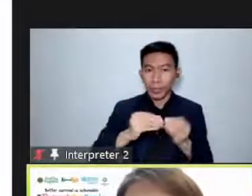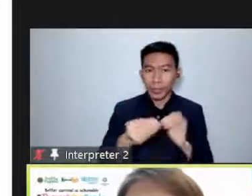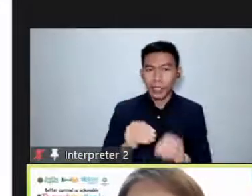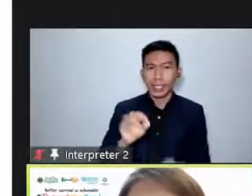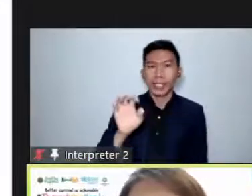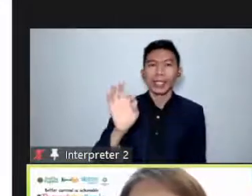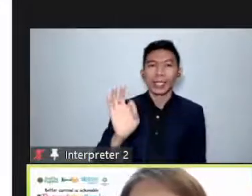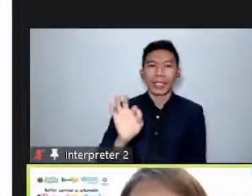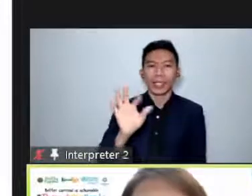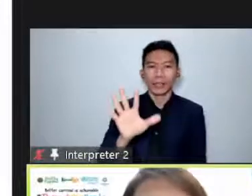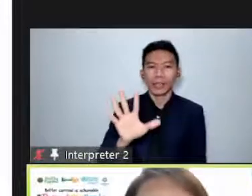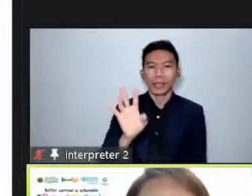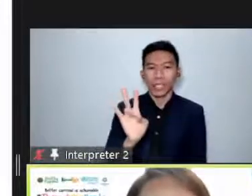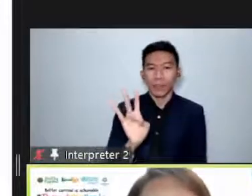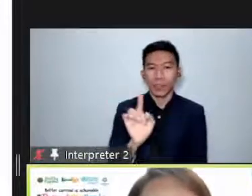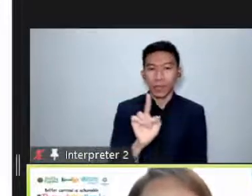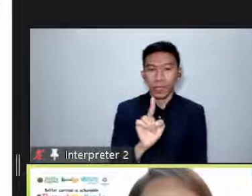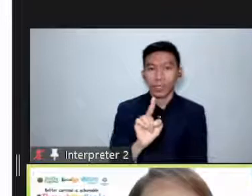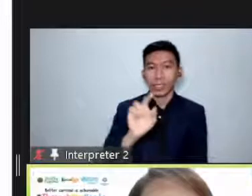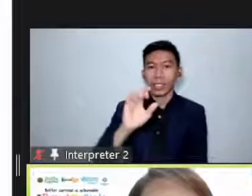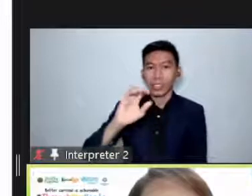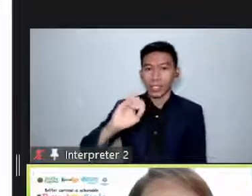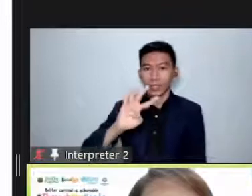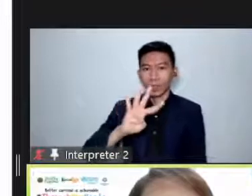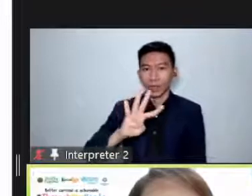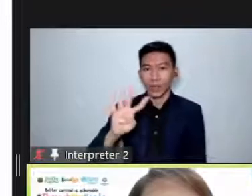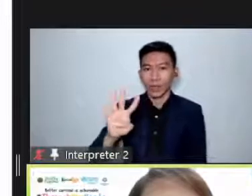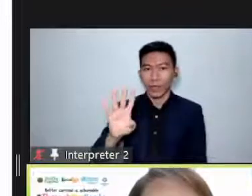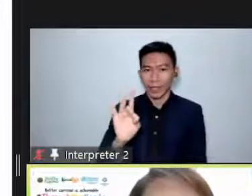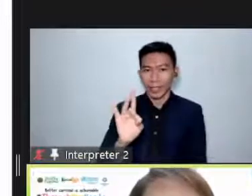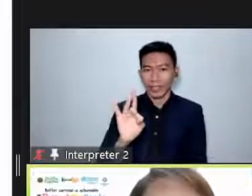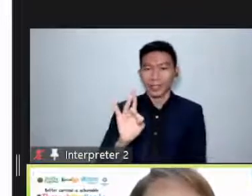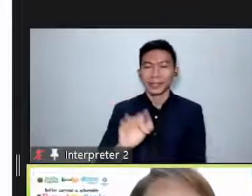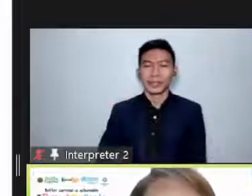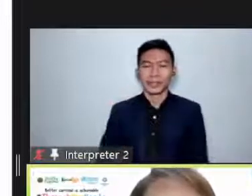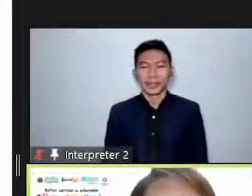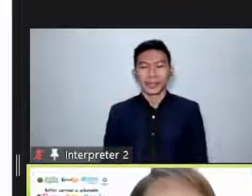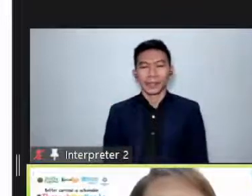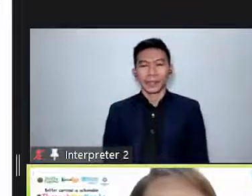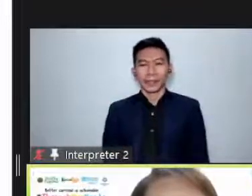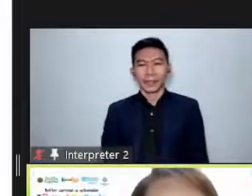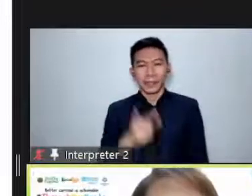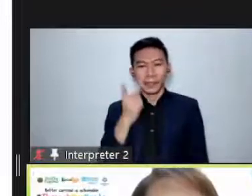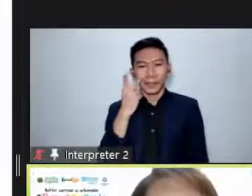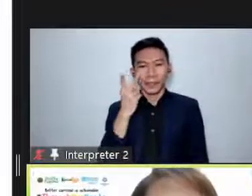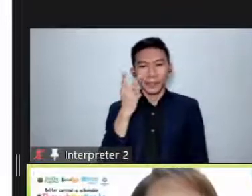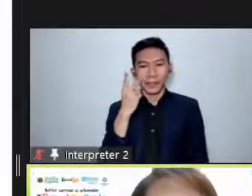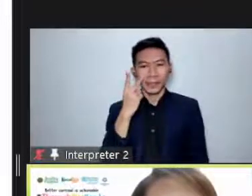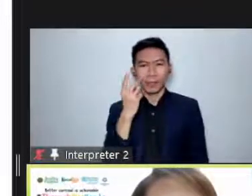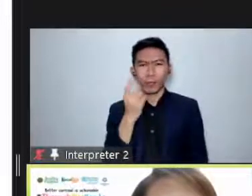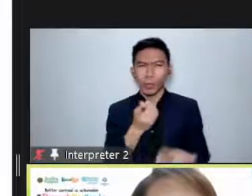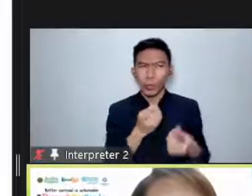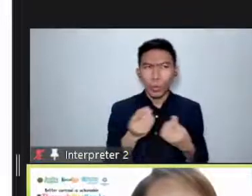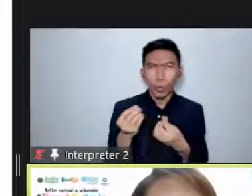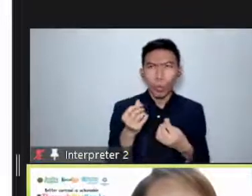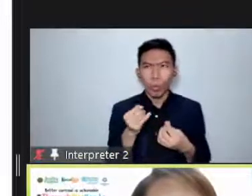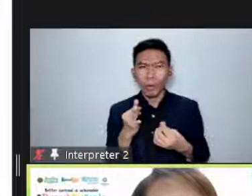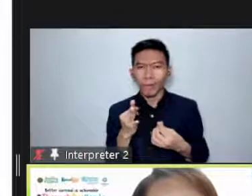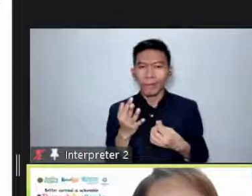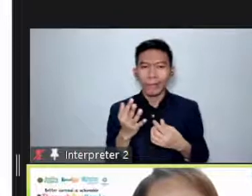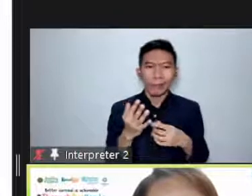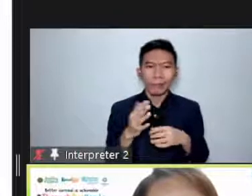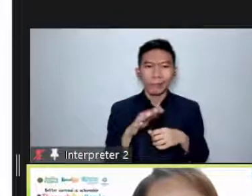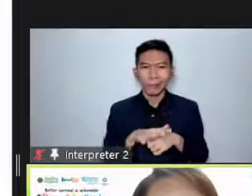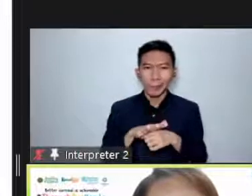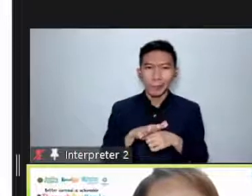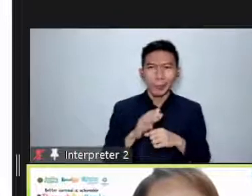957104448. So let's see. What are the coping mechanisms? So